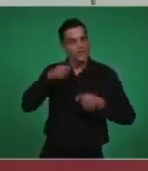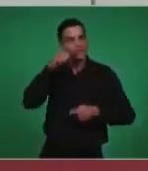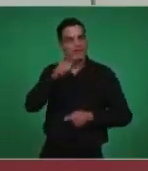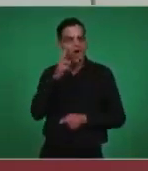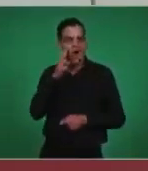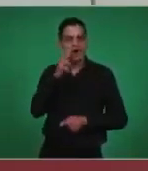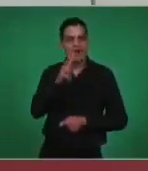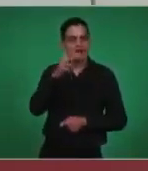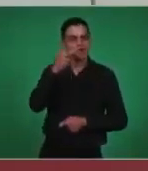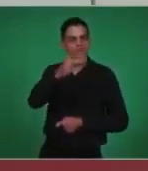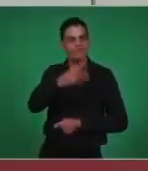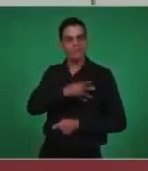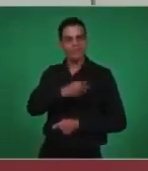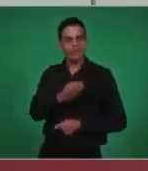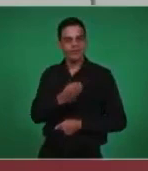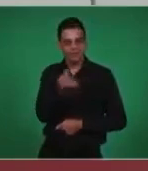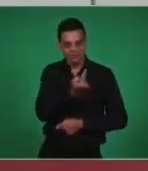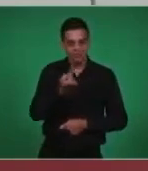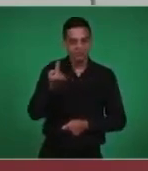children,